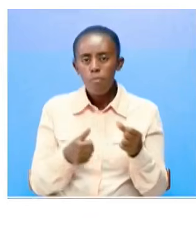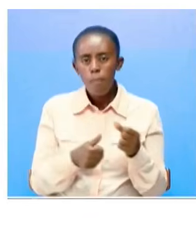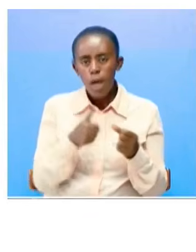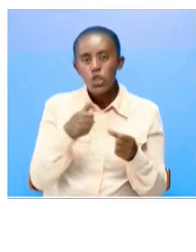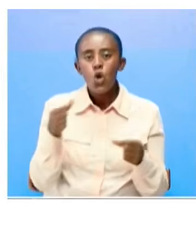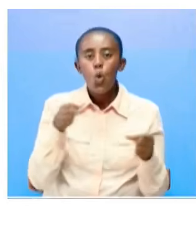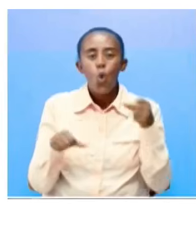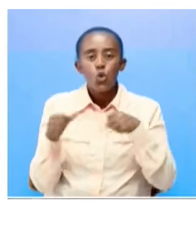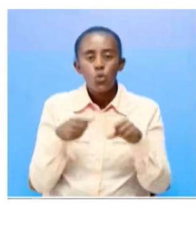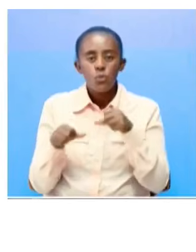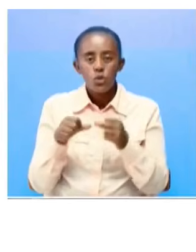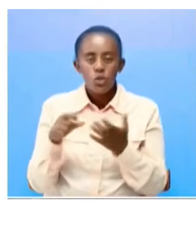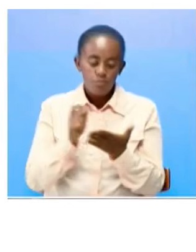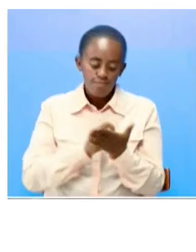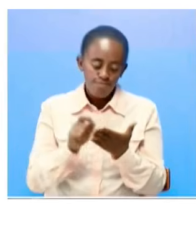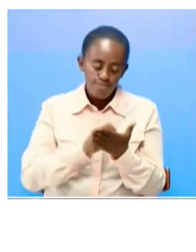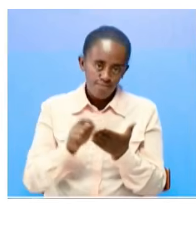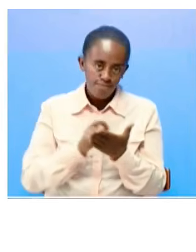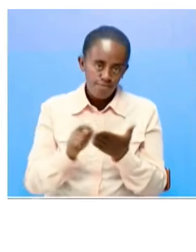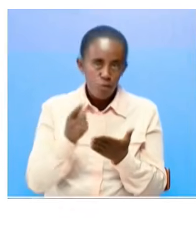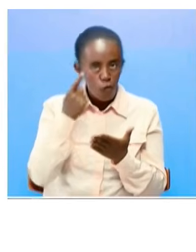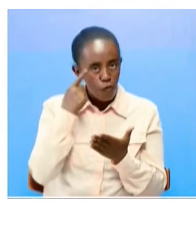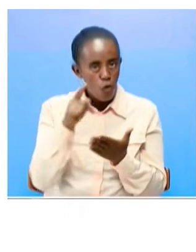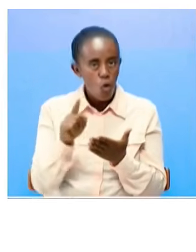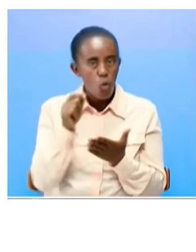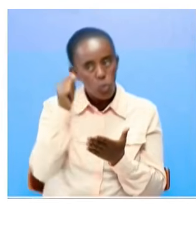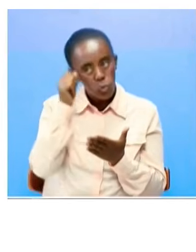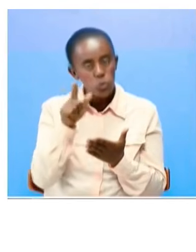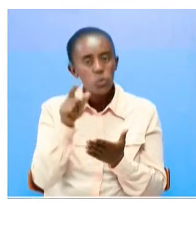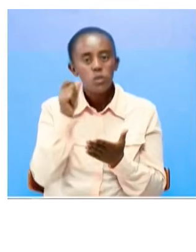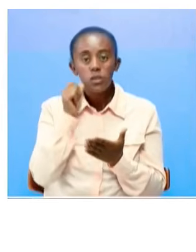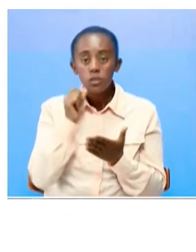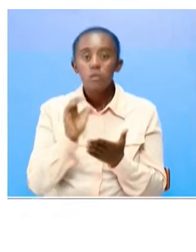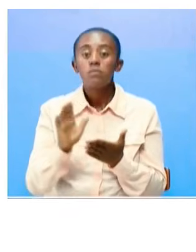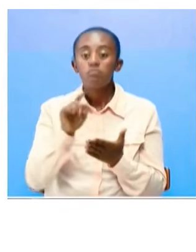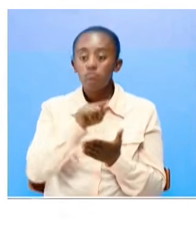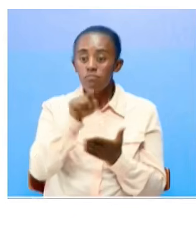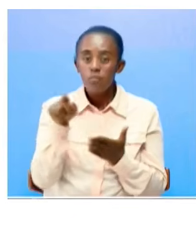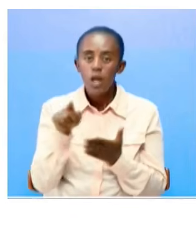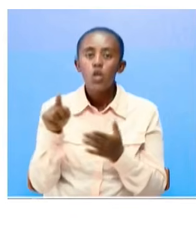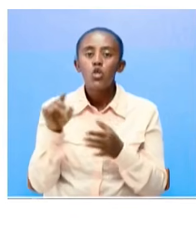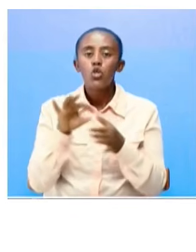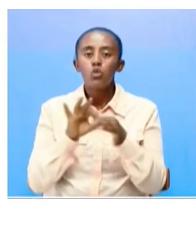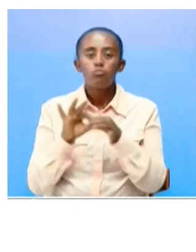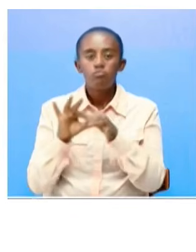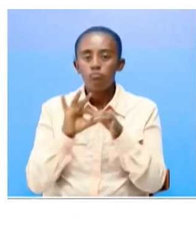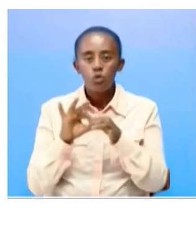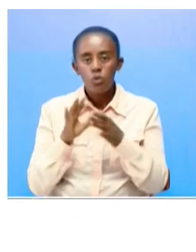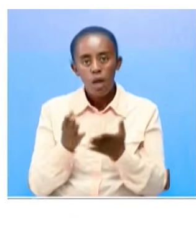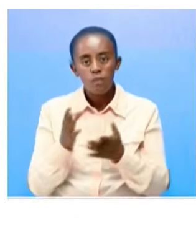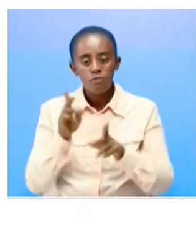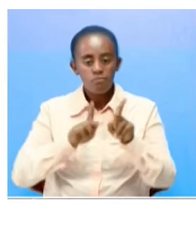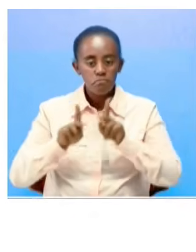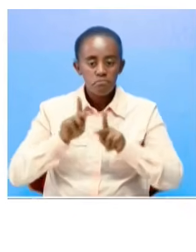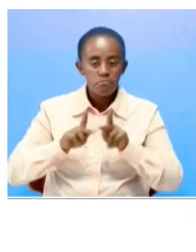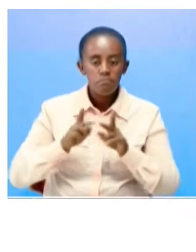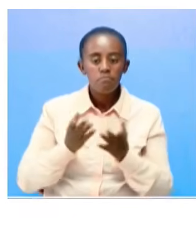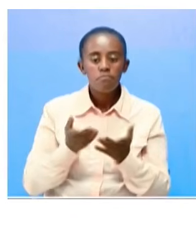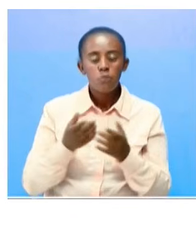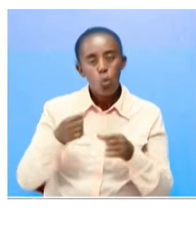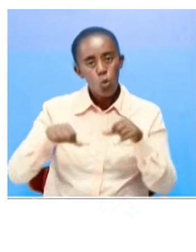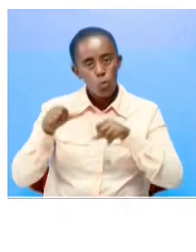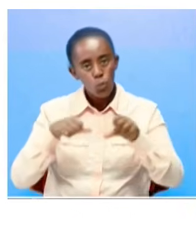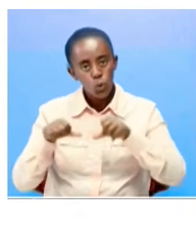Major contribution for his or her society. Major contributions.